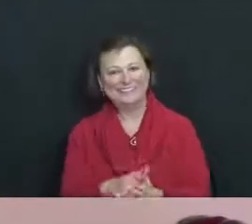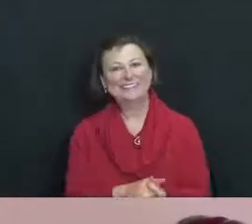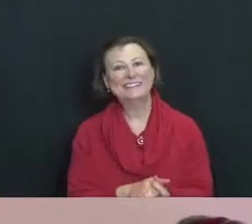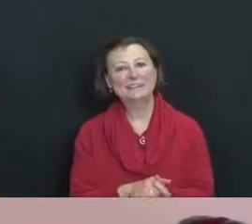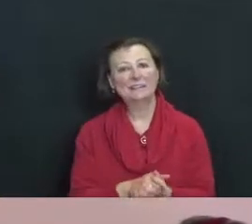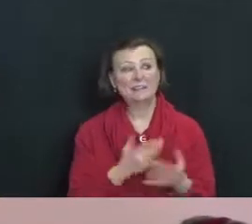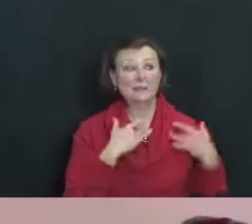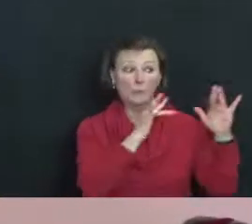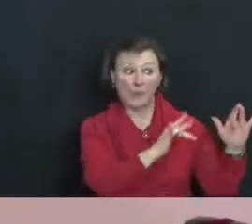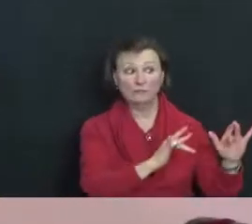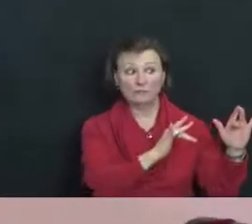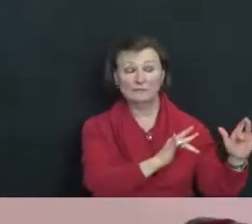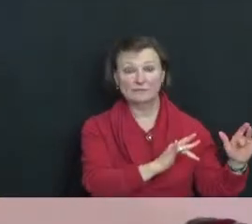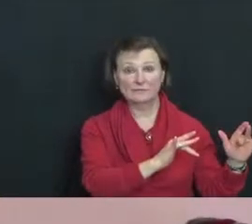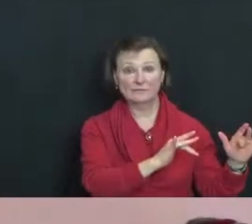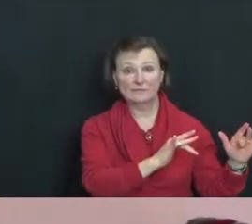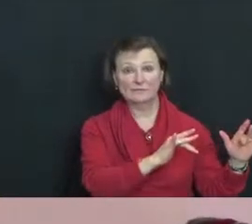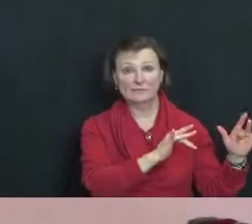Compassion